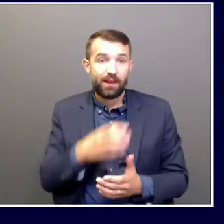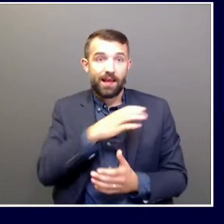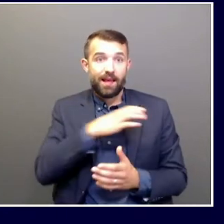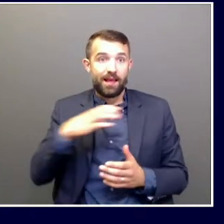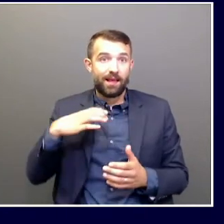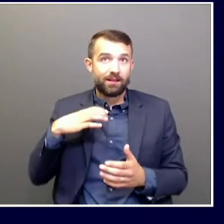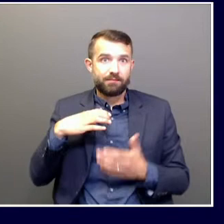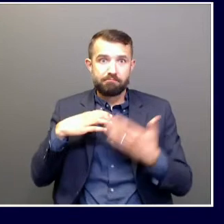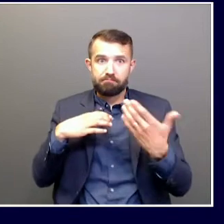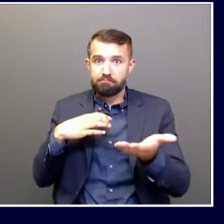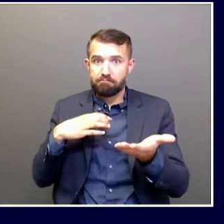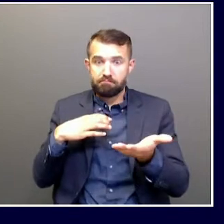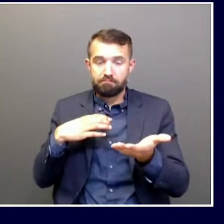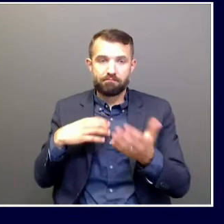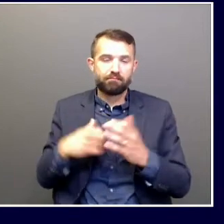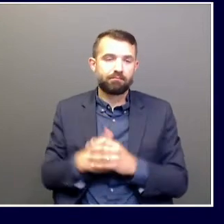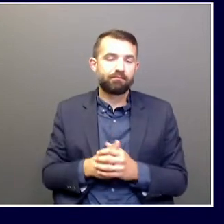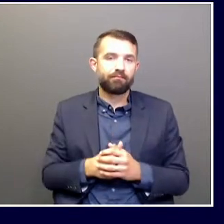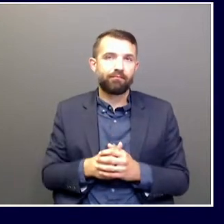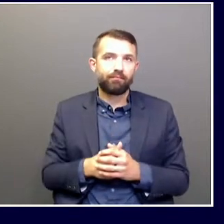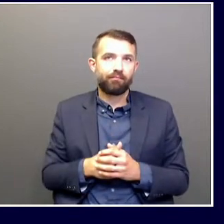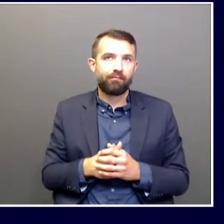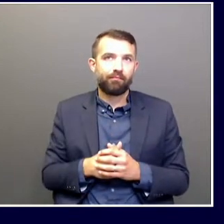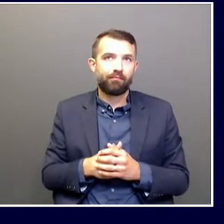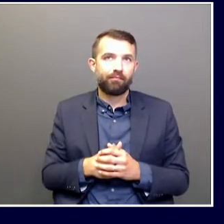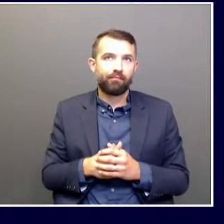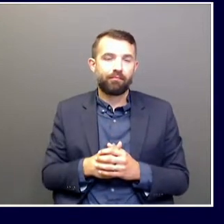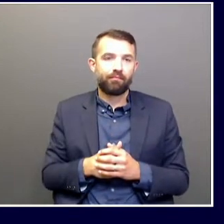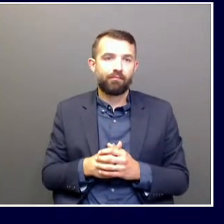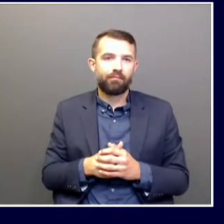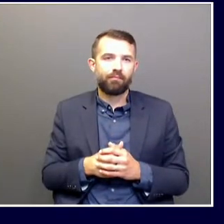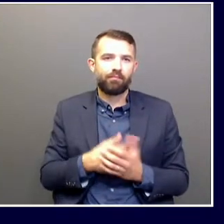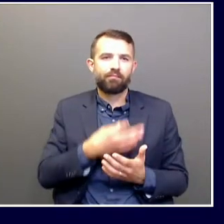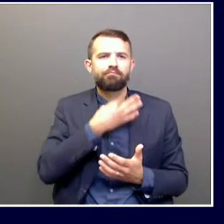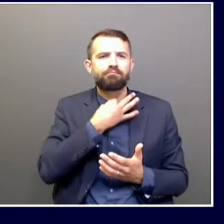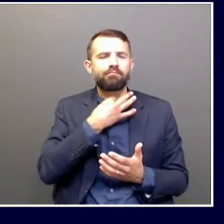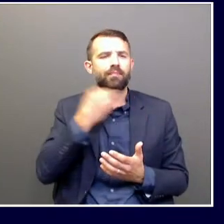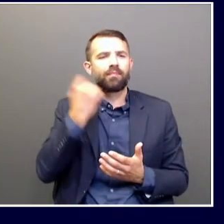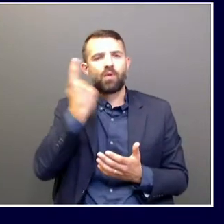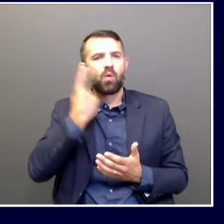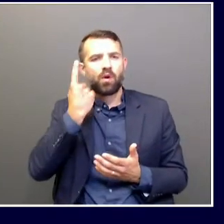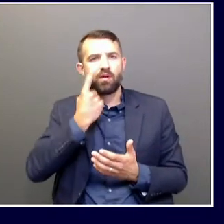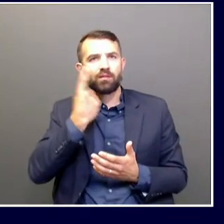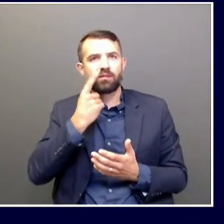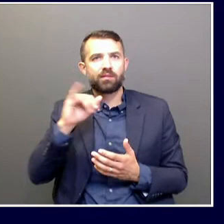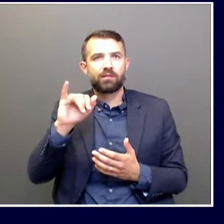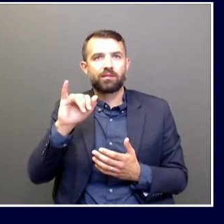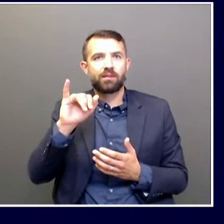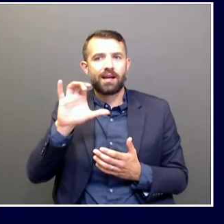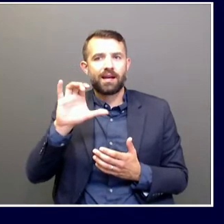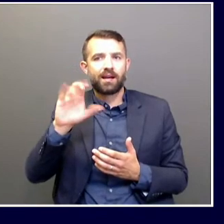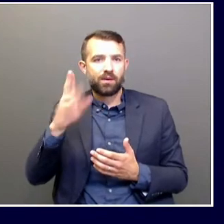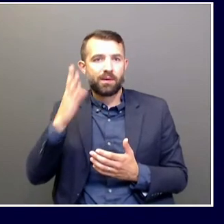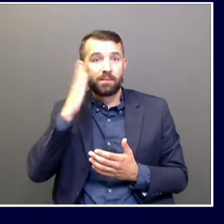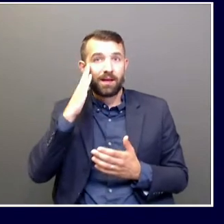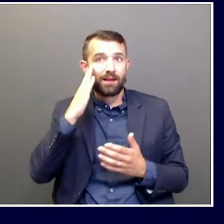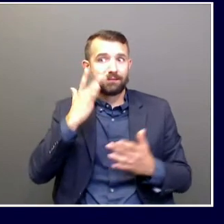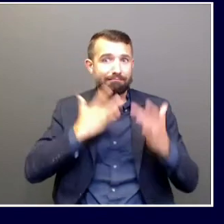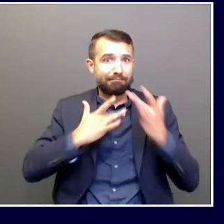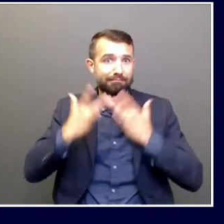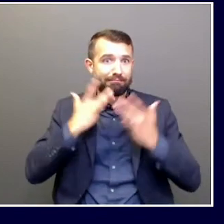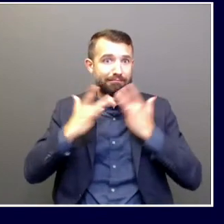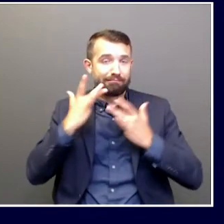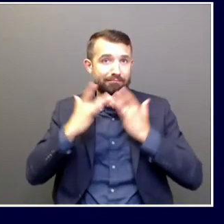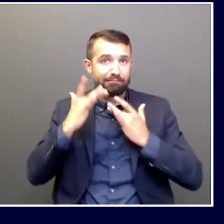would the state take any additional action to deal with shortages of critical care beds, and what might that look like? I don't know if there are